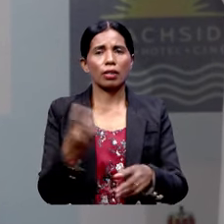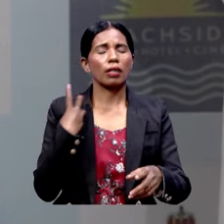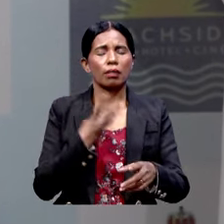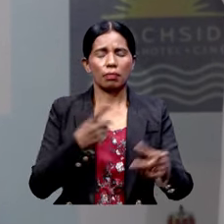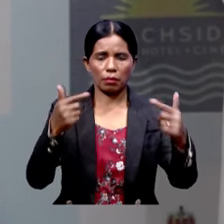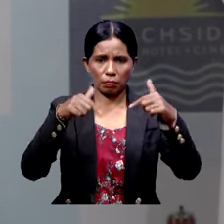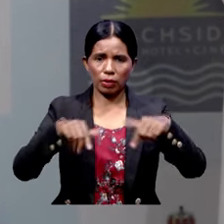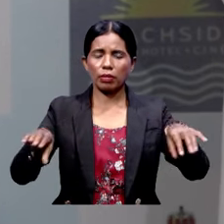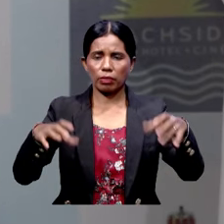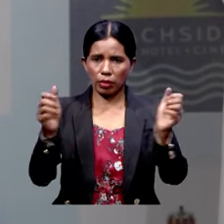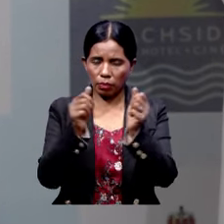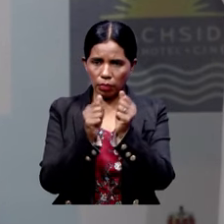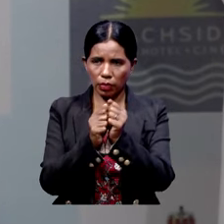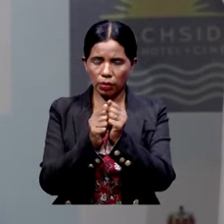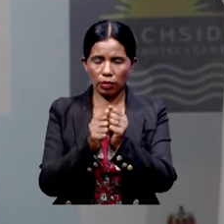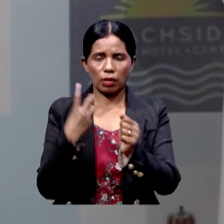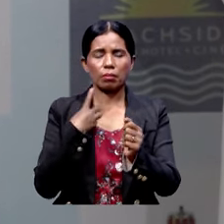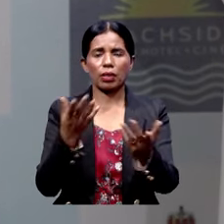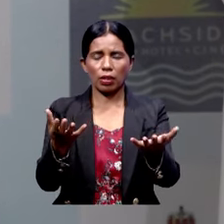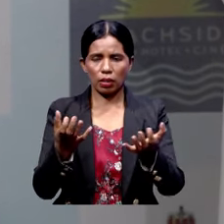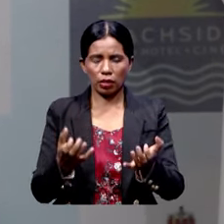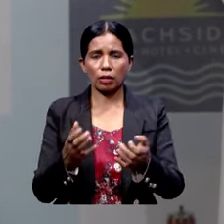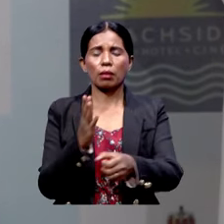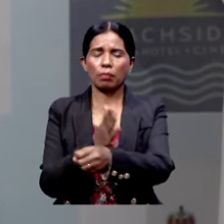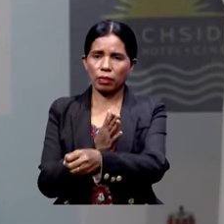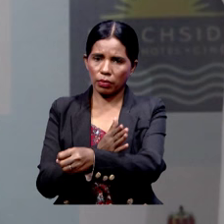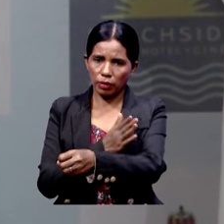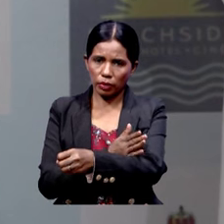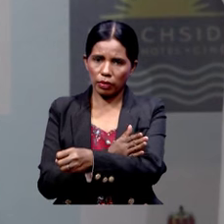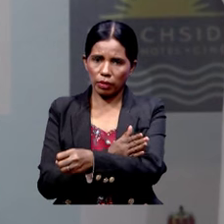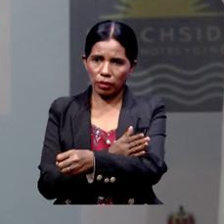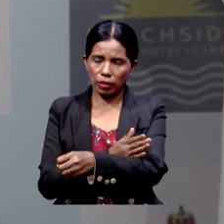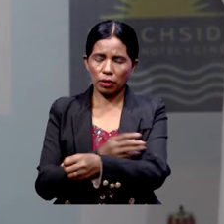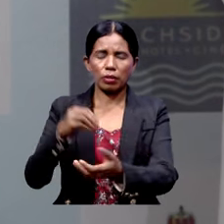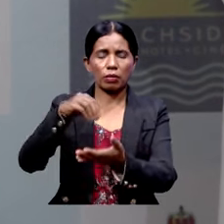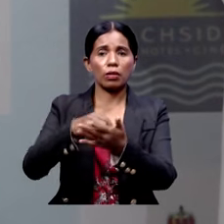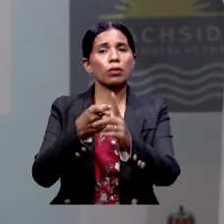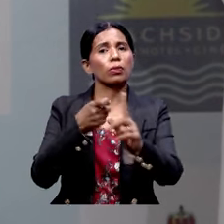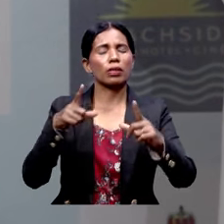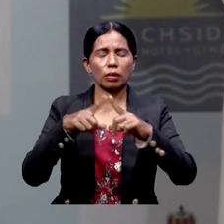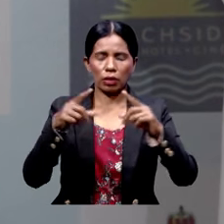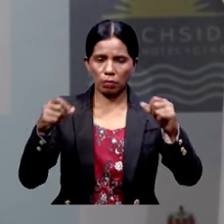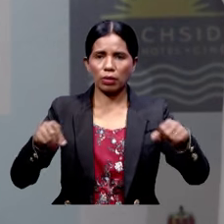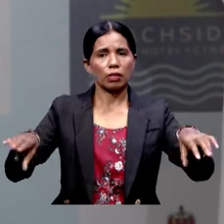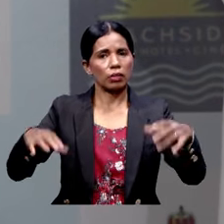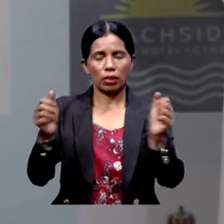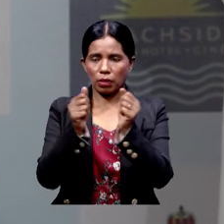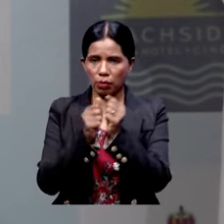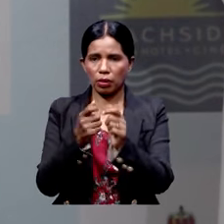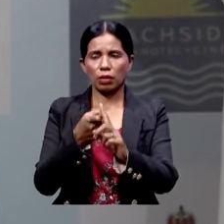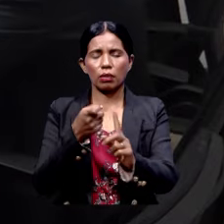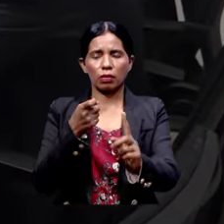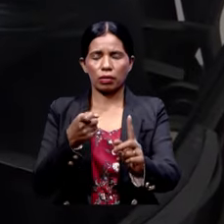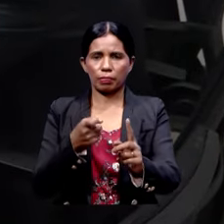So we would like to promote the investment from Japan in cooperation with Chamber